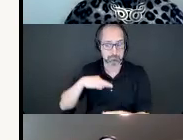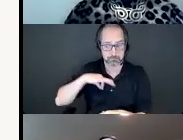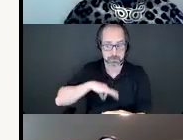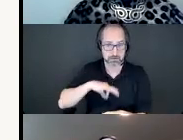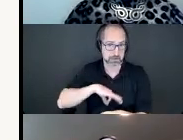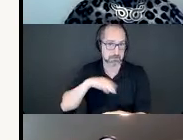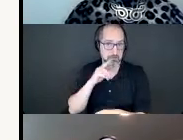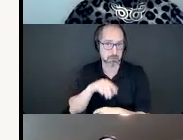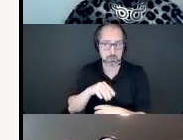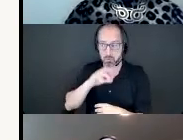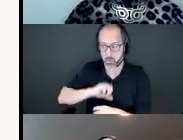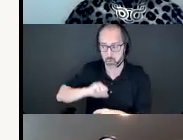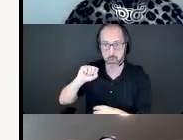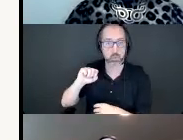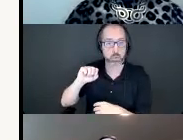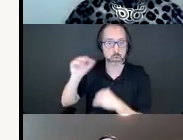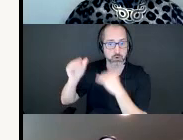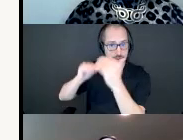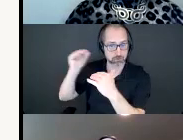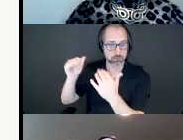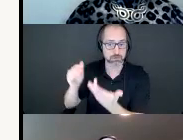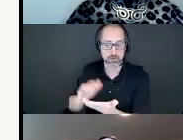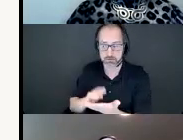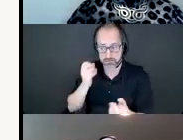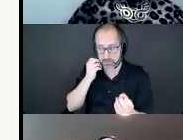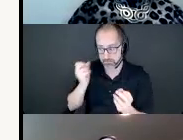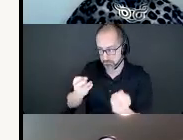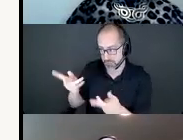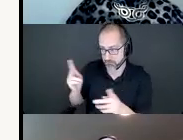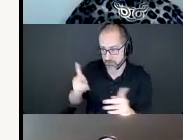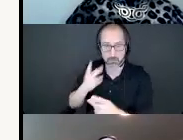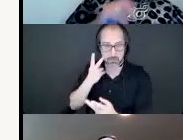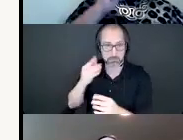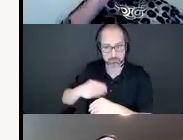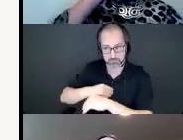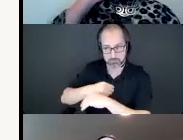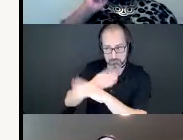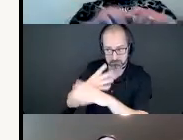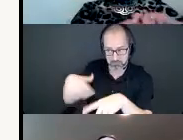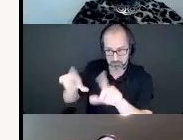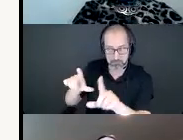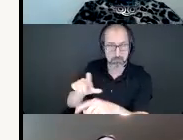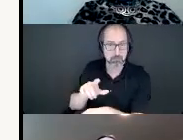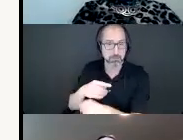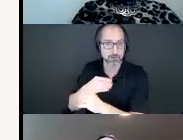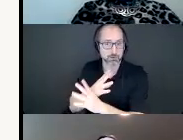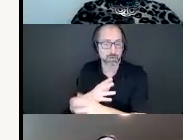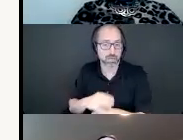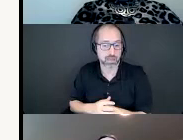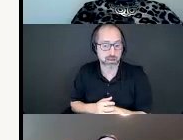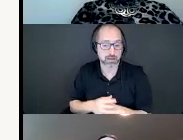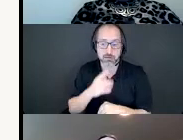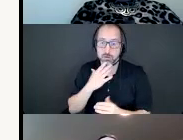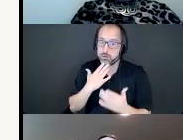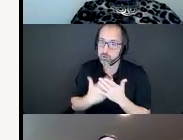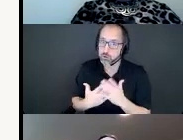people from the community and long-term care virtually. Okay. So resources to have discussions with older